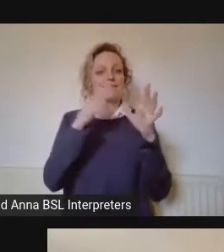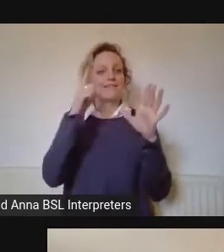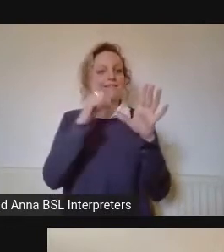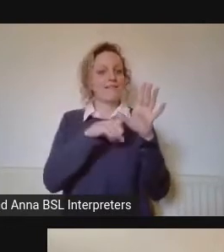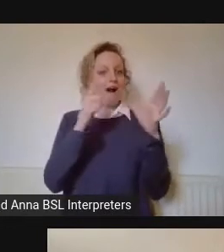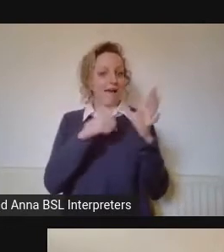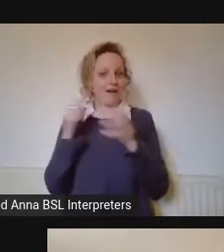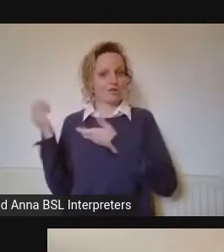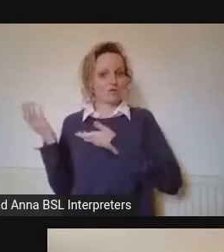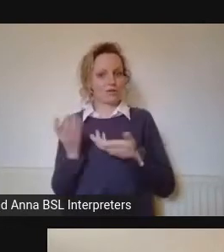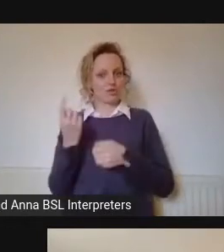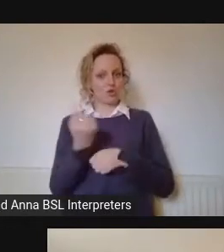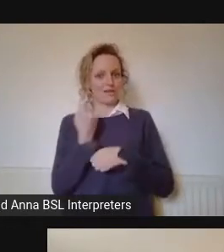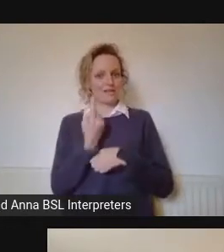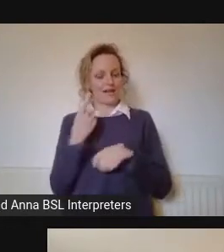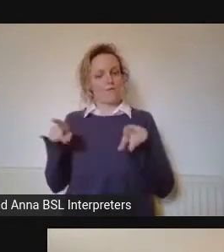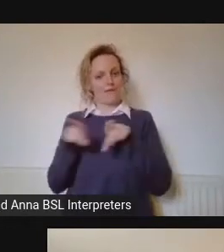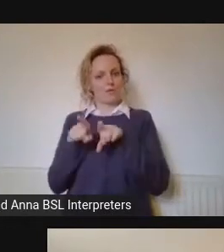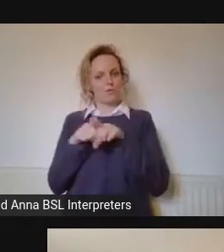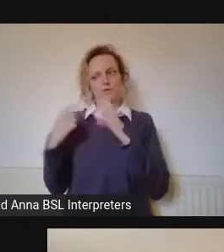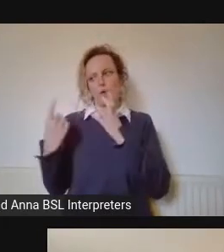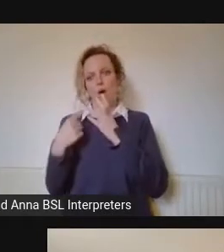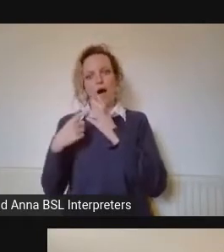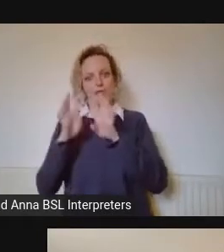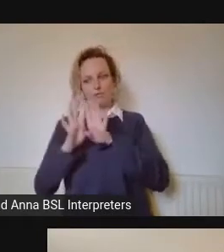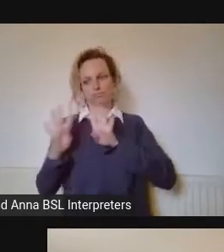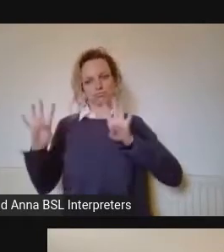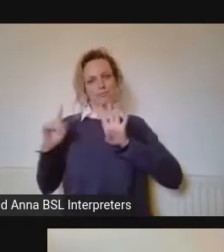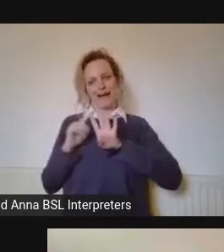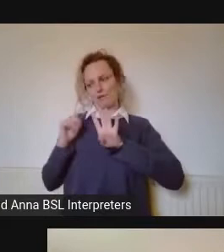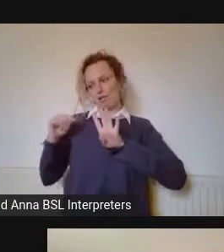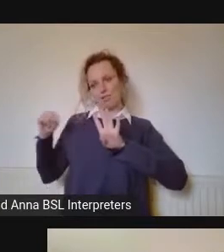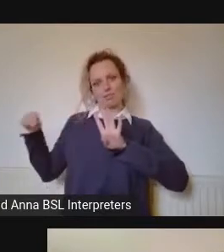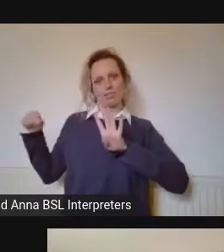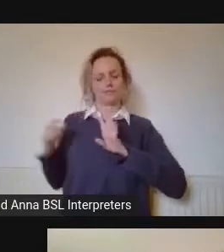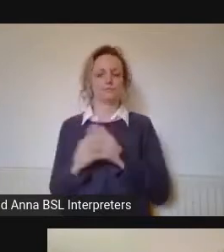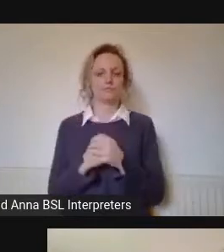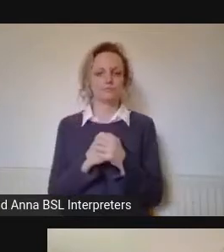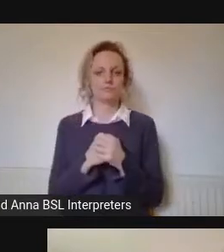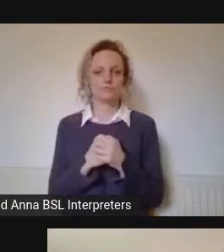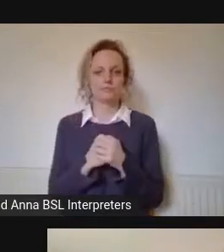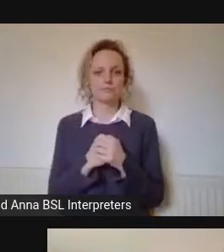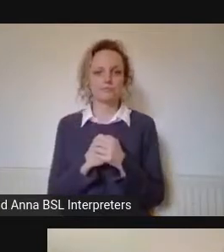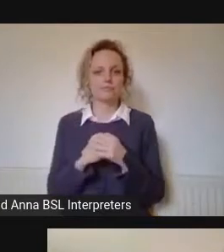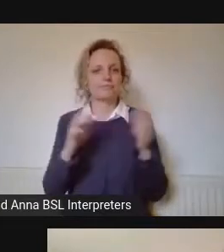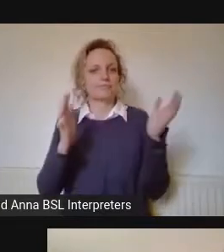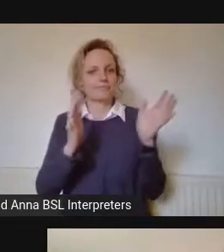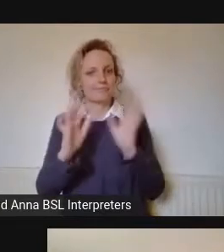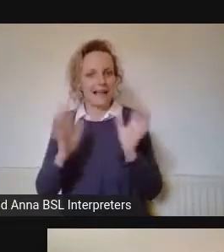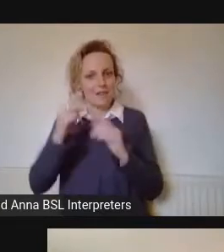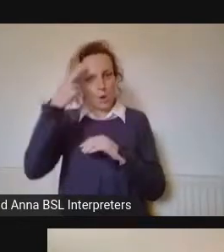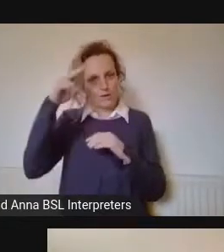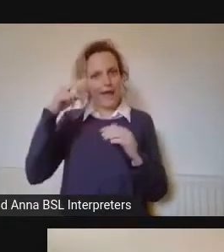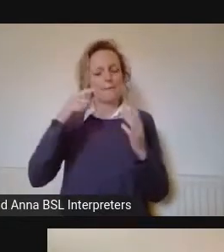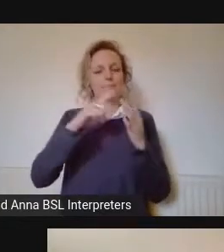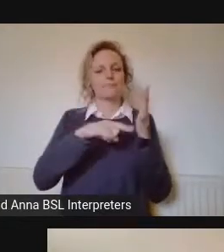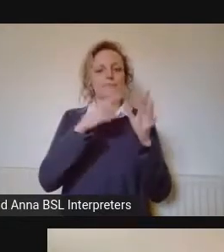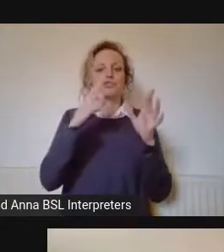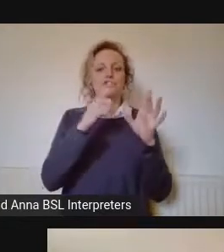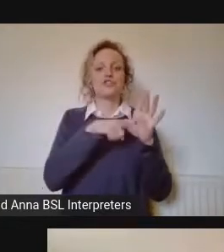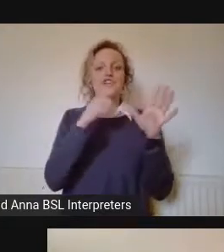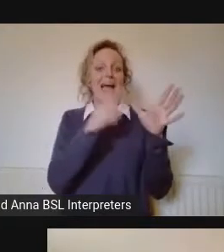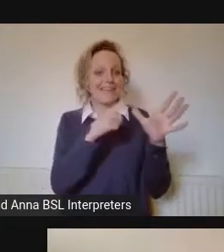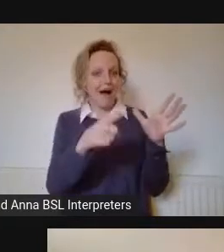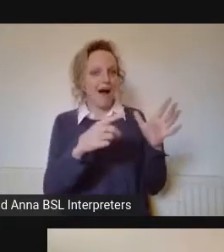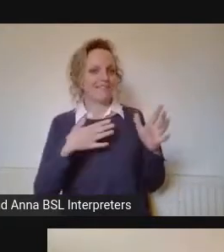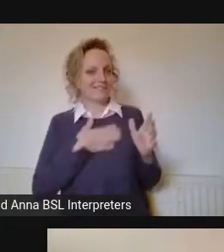to introduce themselves, and we'll go forward then with the discussion. Thank you. Hey, my name is Jaya, but Jaya is